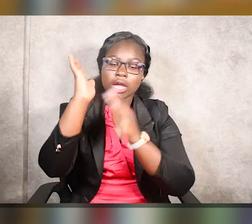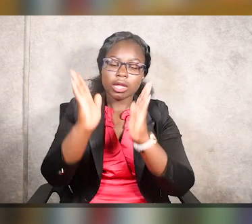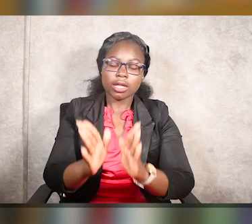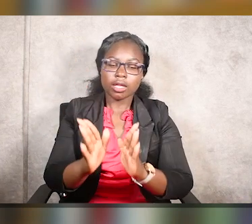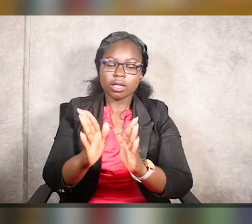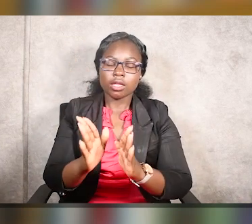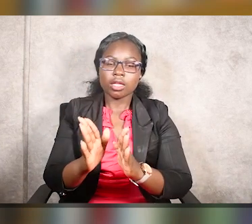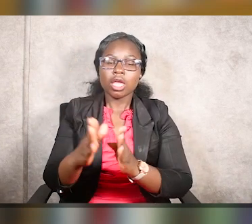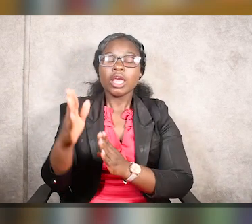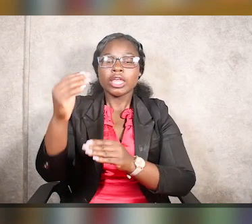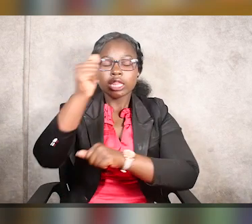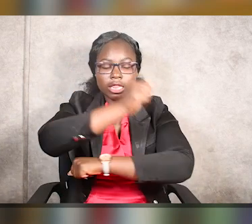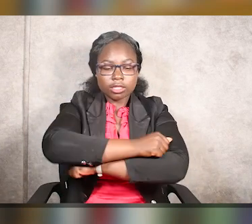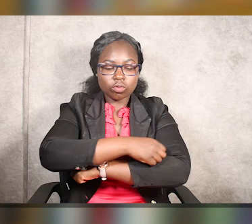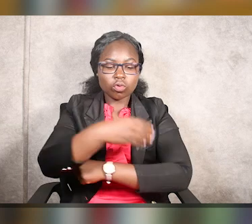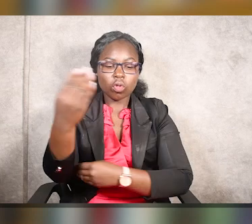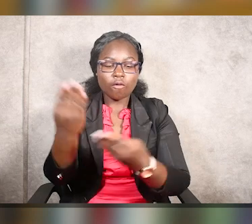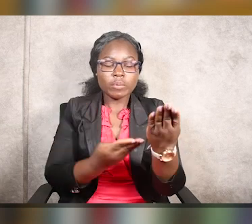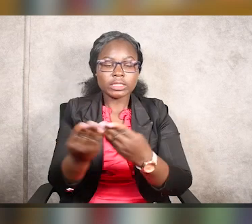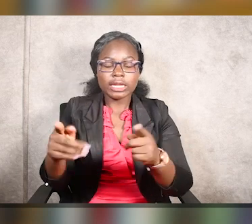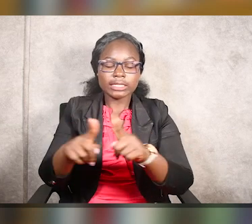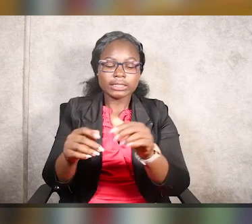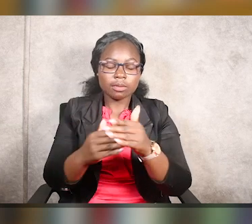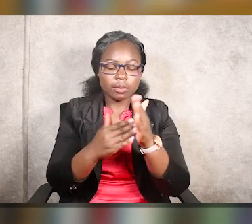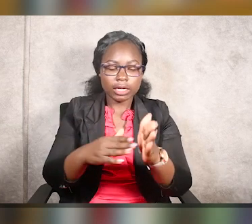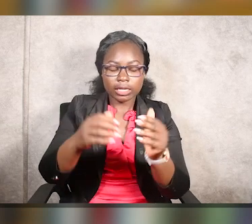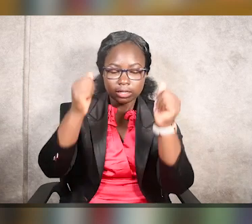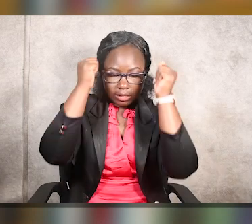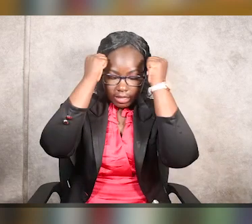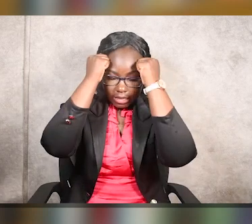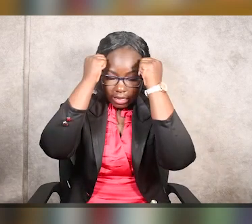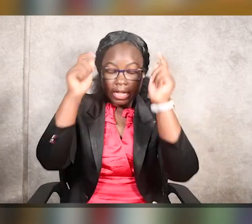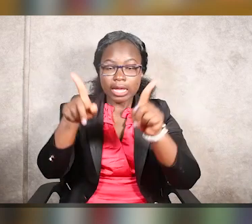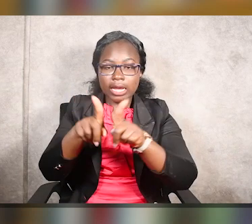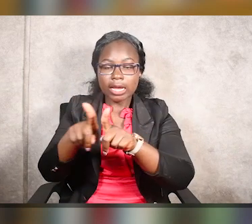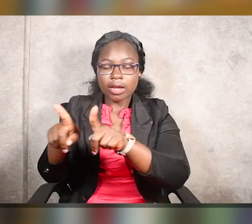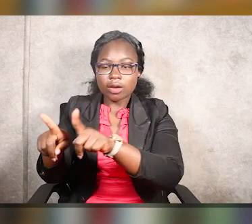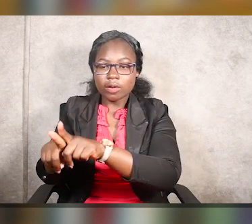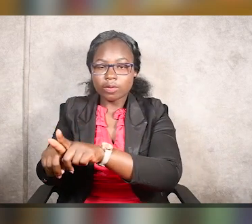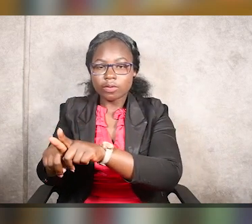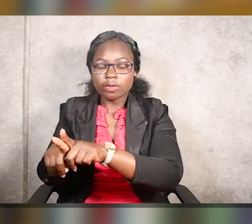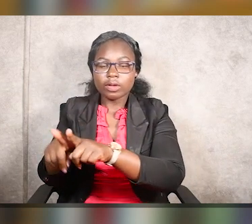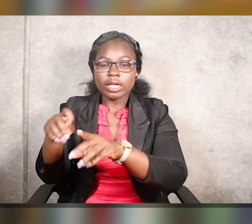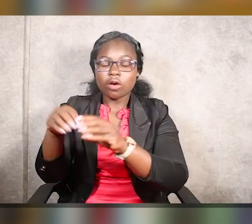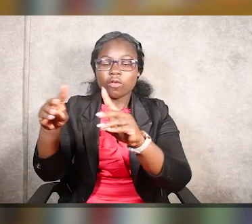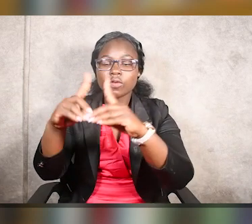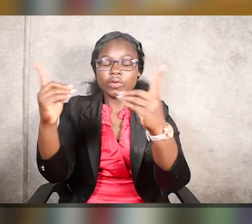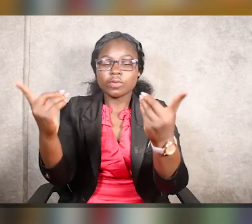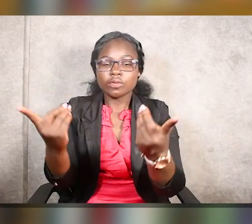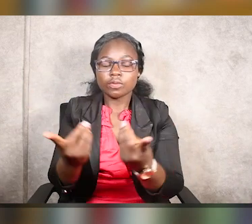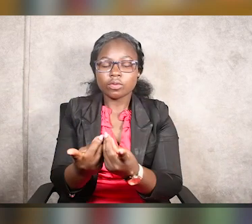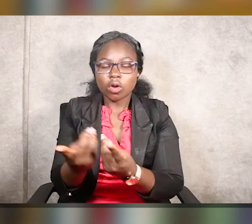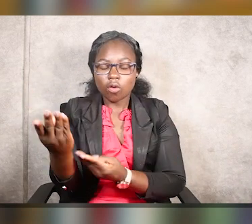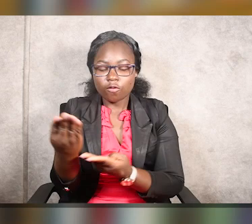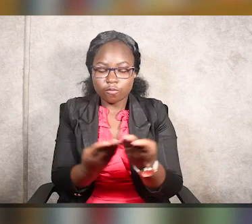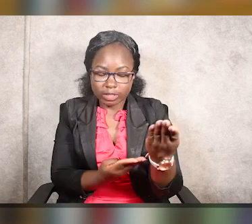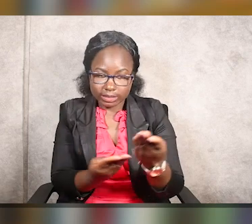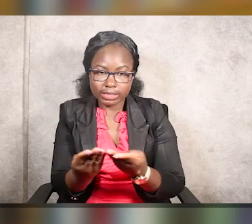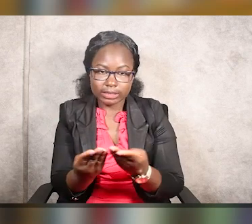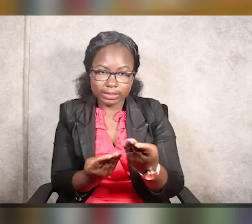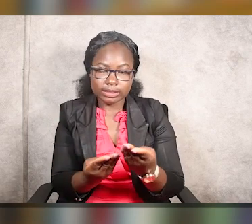of Business and Leadership Studies, and I'm also in the Department of Business.